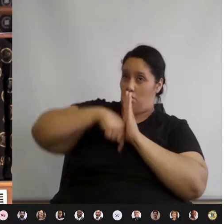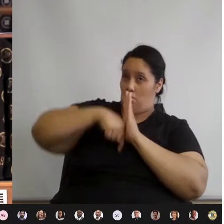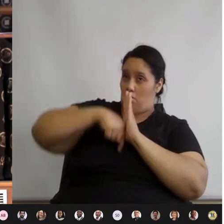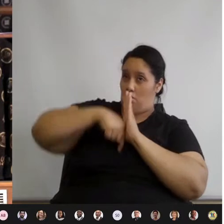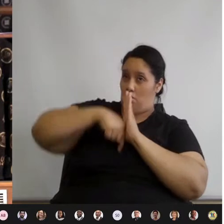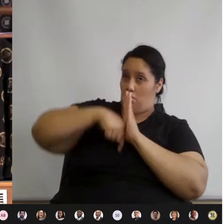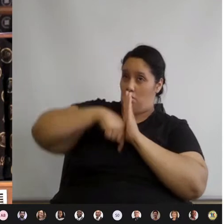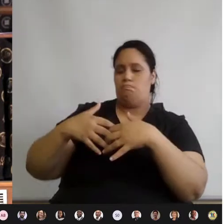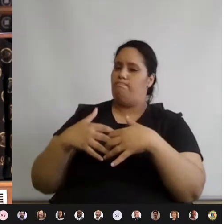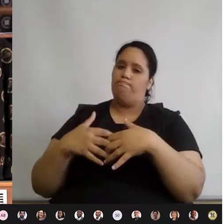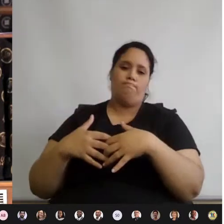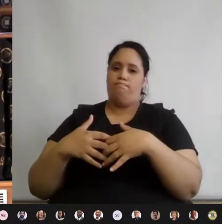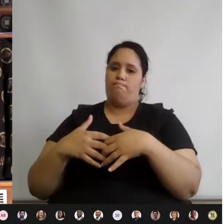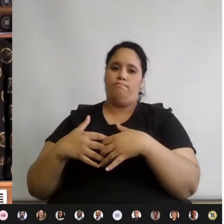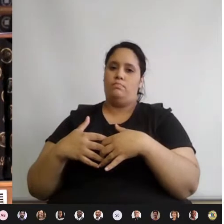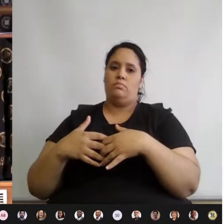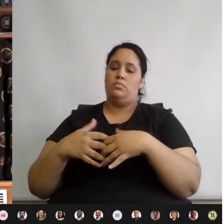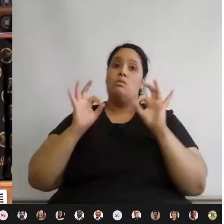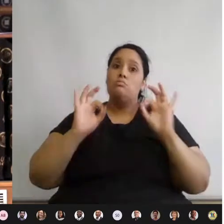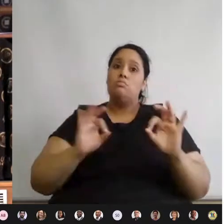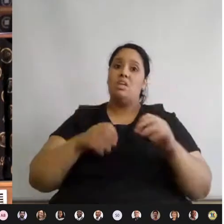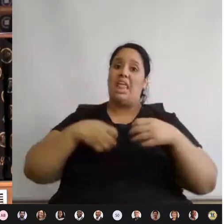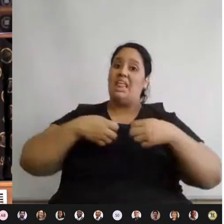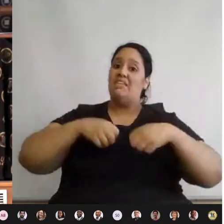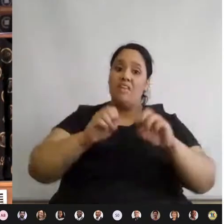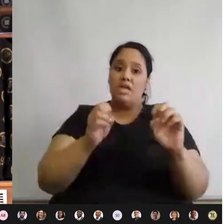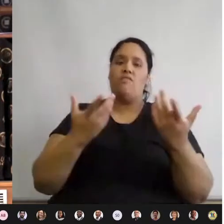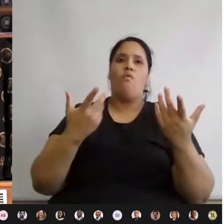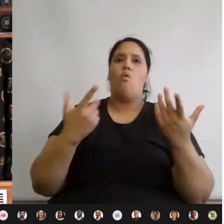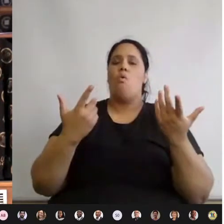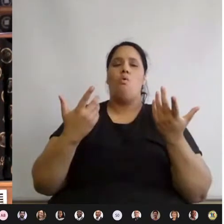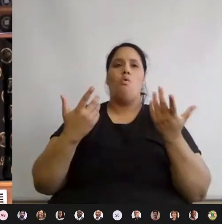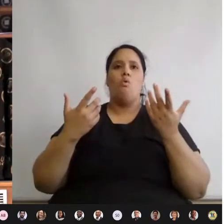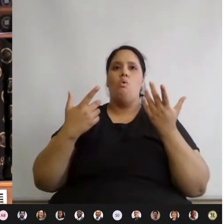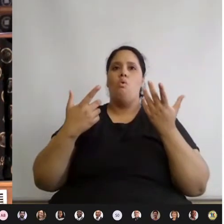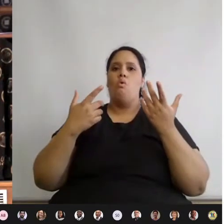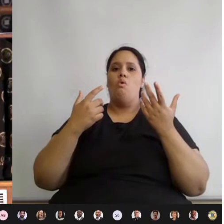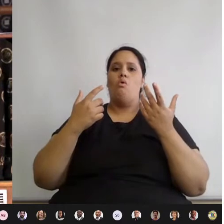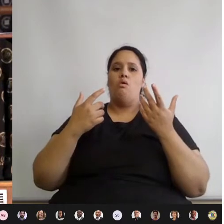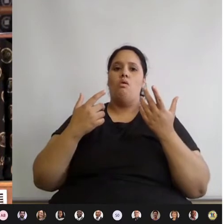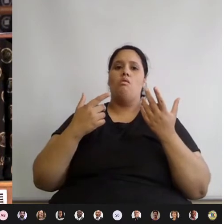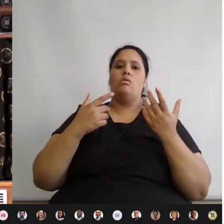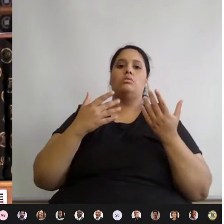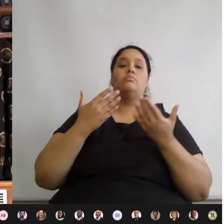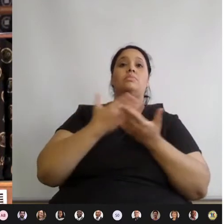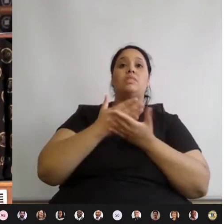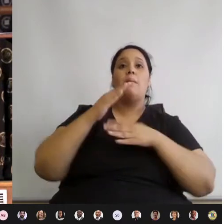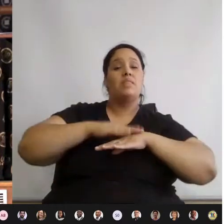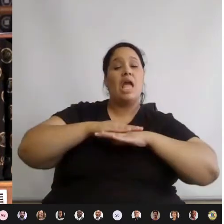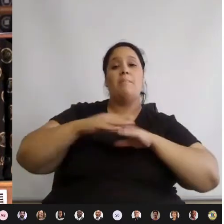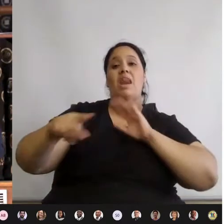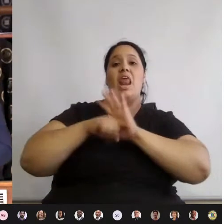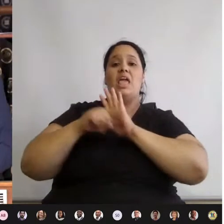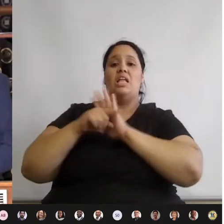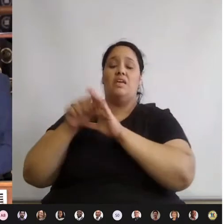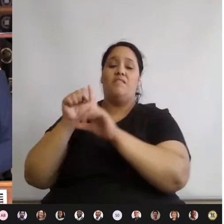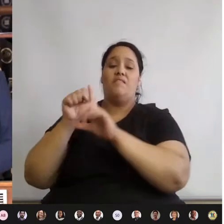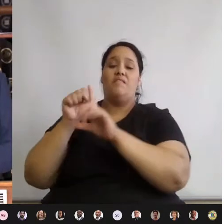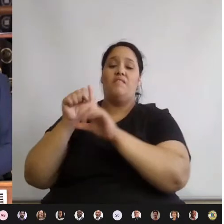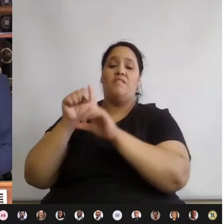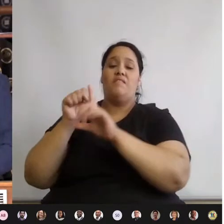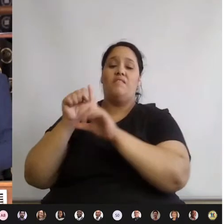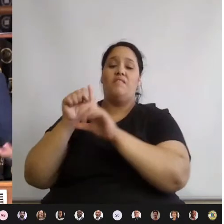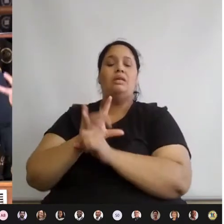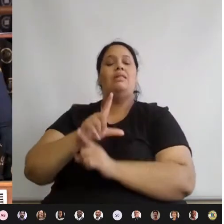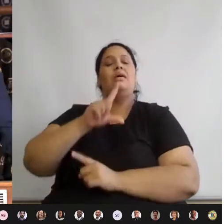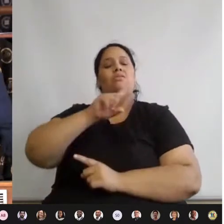properly effective, or probably even negatively affecting things in the wrong direction. And that is why we